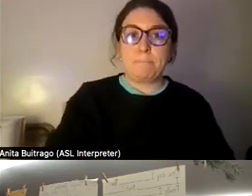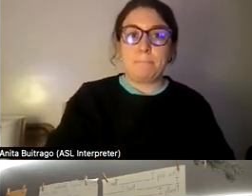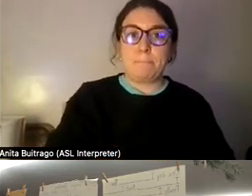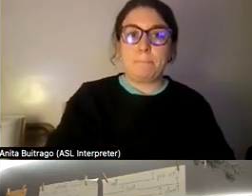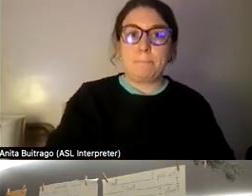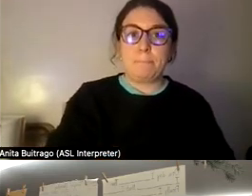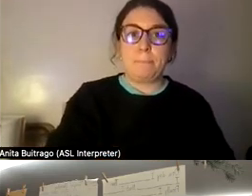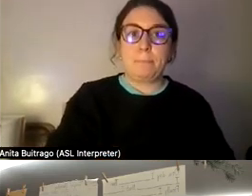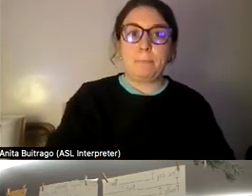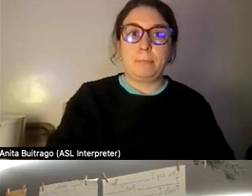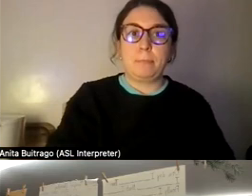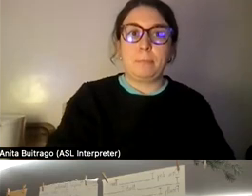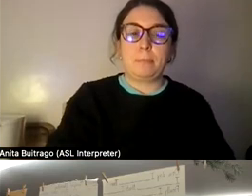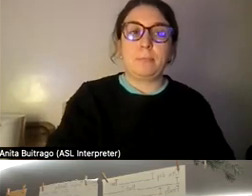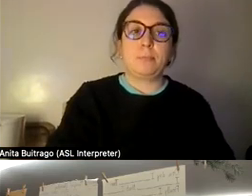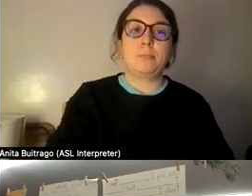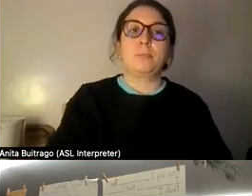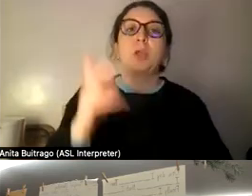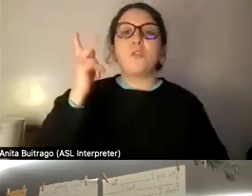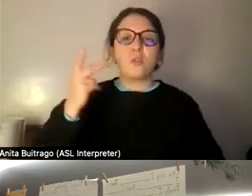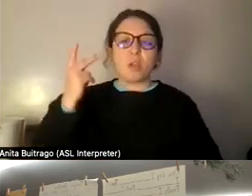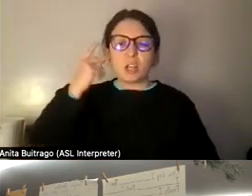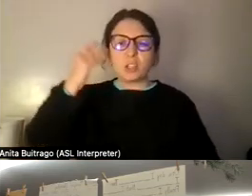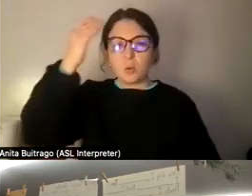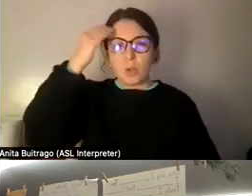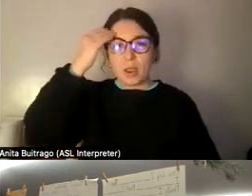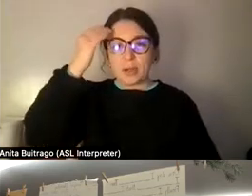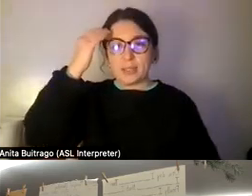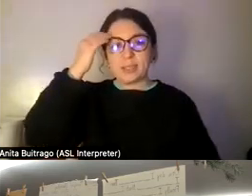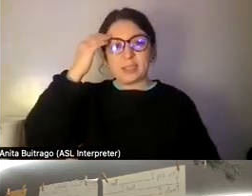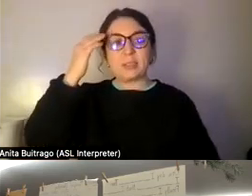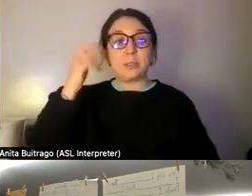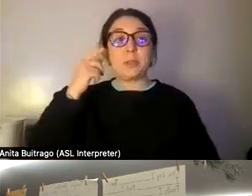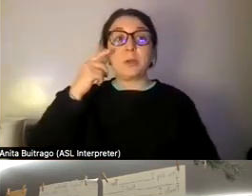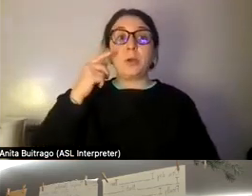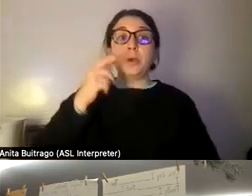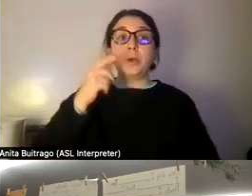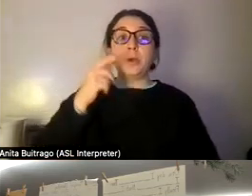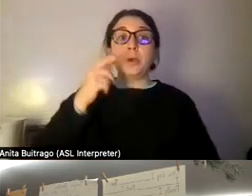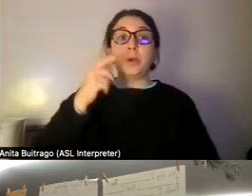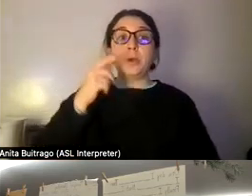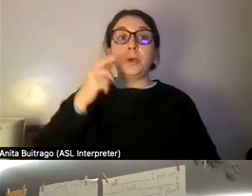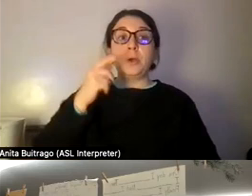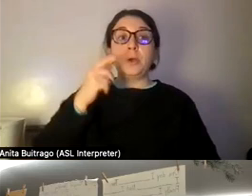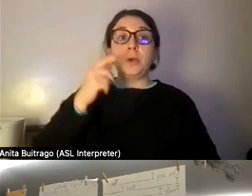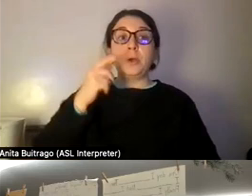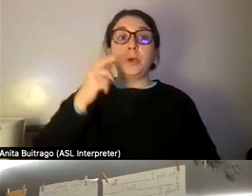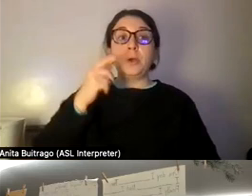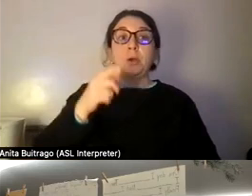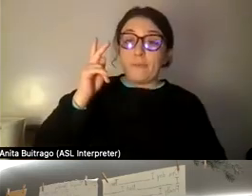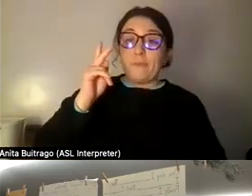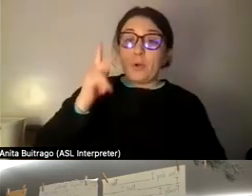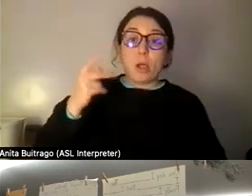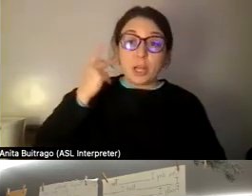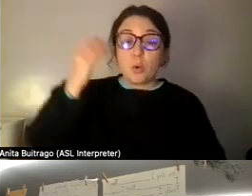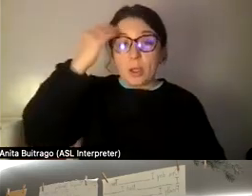we already mentioned phonemic awareness, and that's a part of phonological awareness. So phonological awareness has levels and